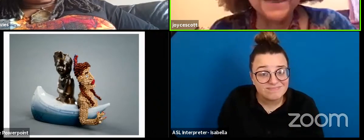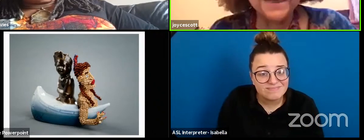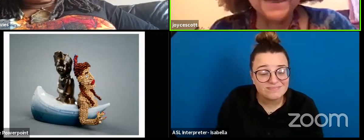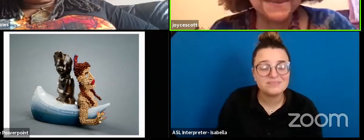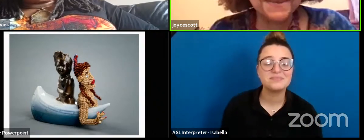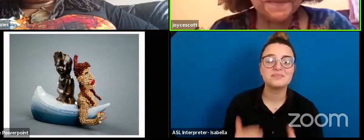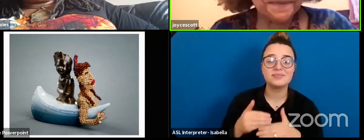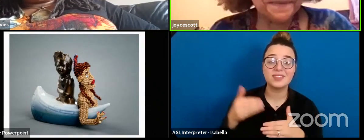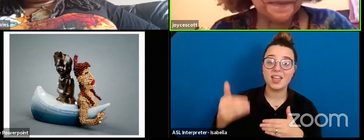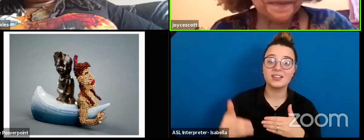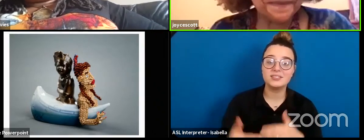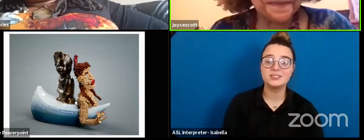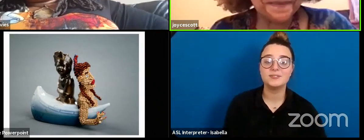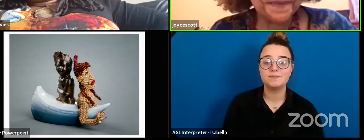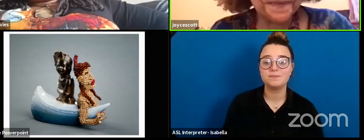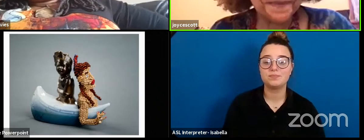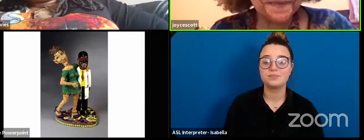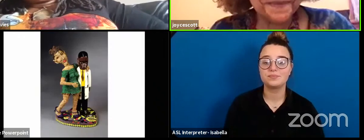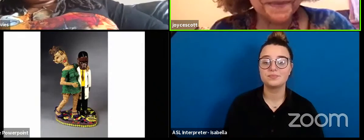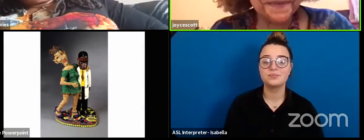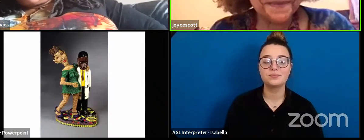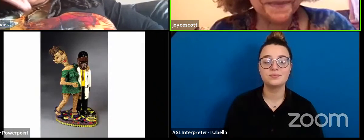Next.